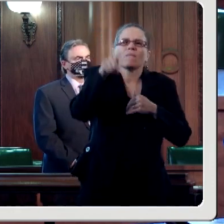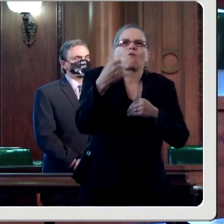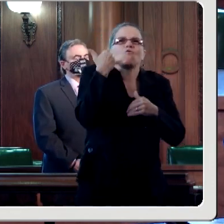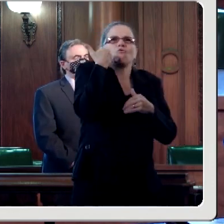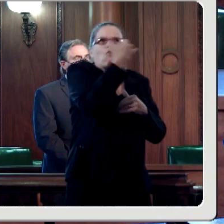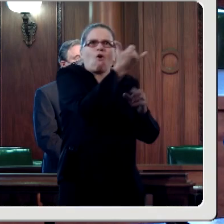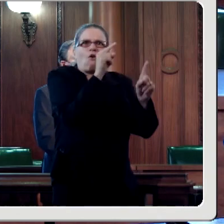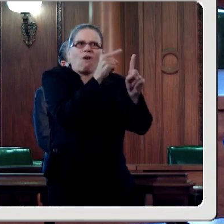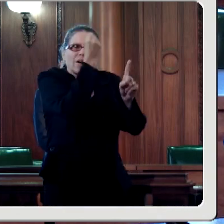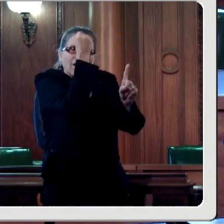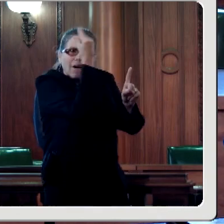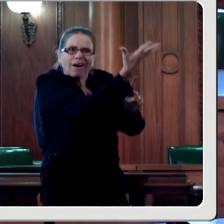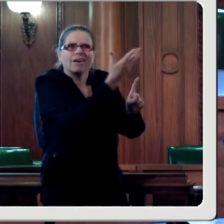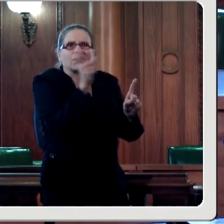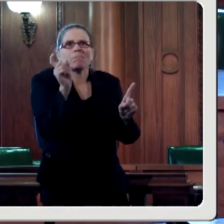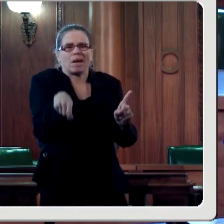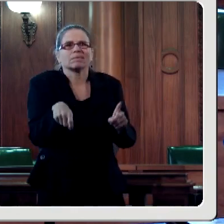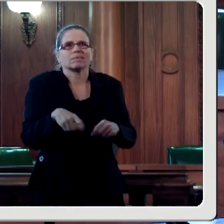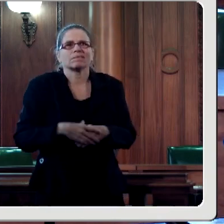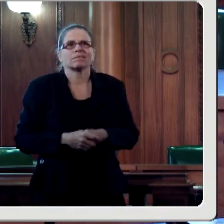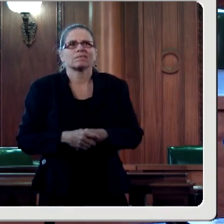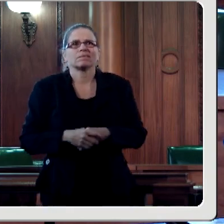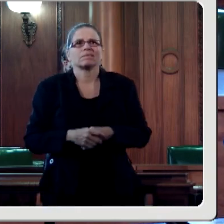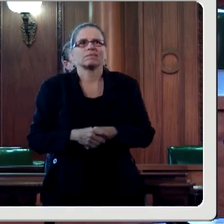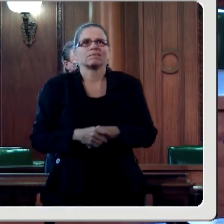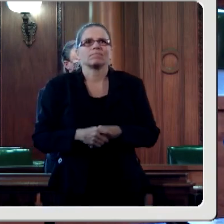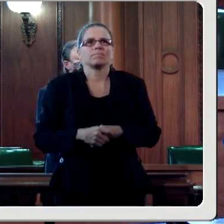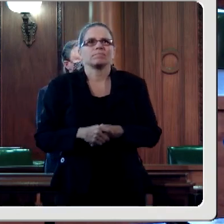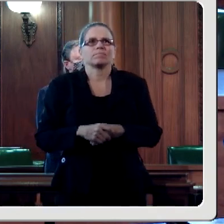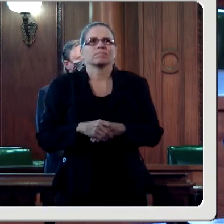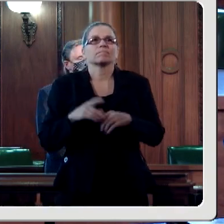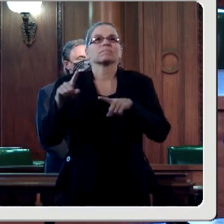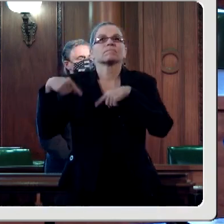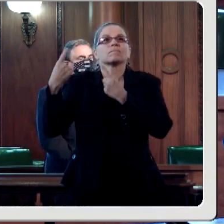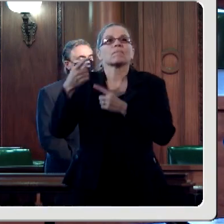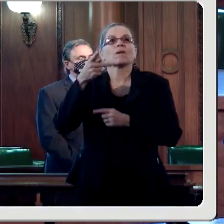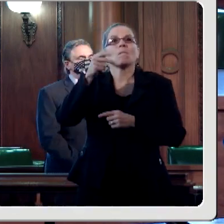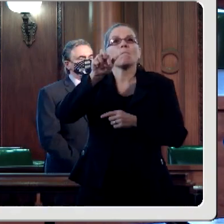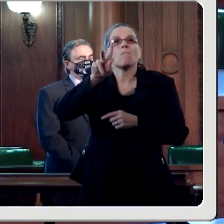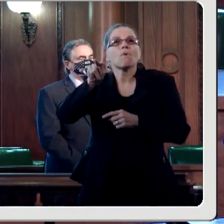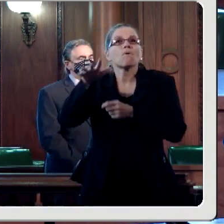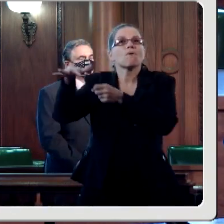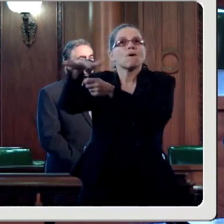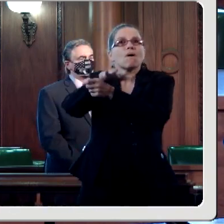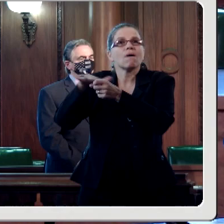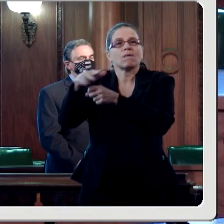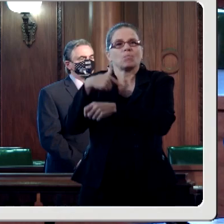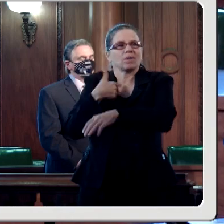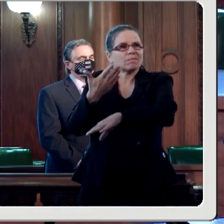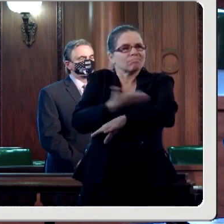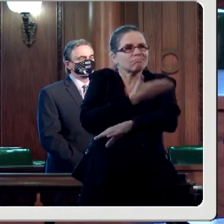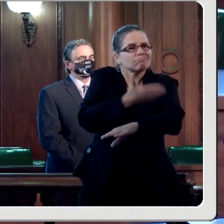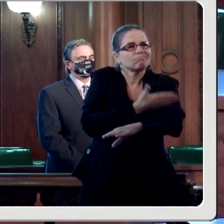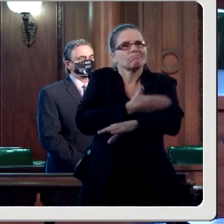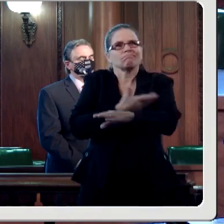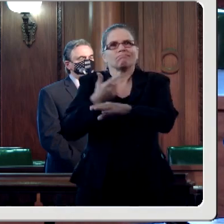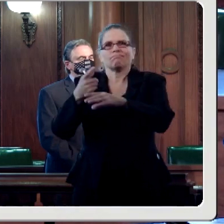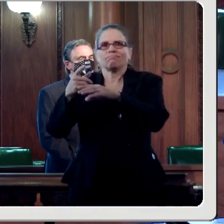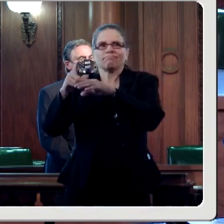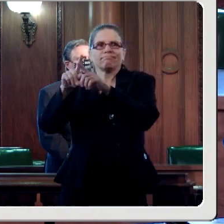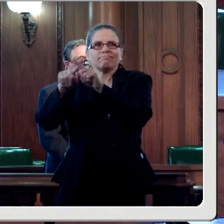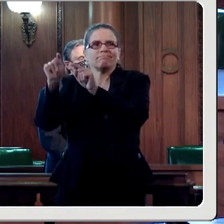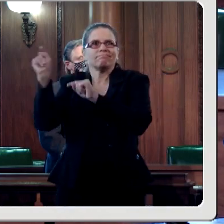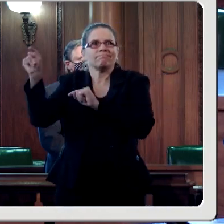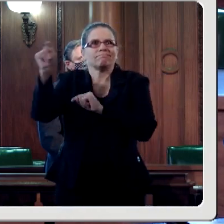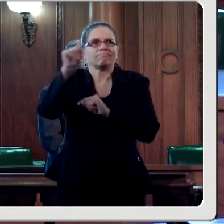Kennefic Park project today and Walsh Playground last weekend. I just want to give a special shout out to Lauren Stabilo and Theo Theocles